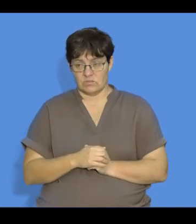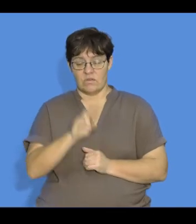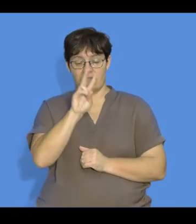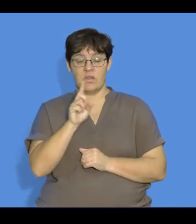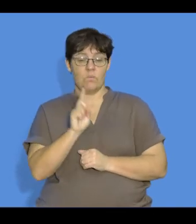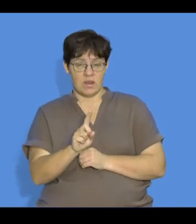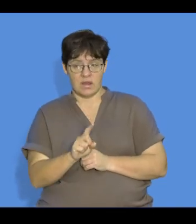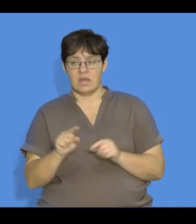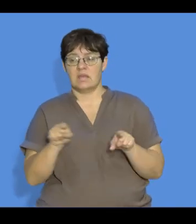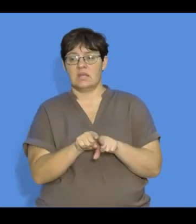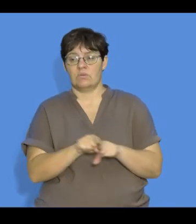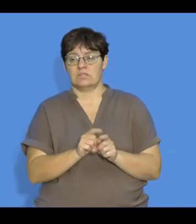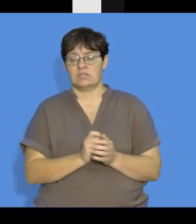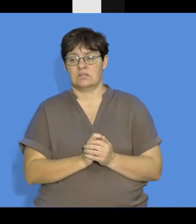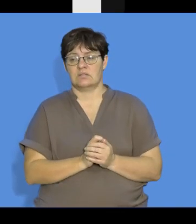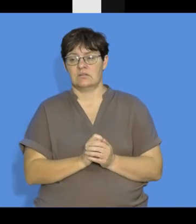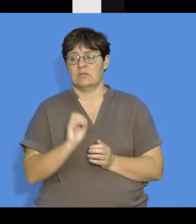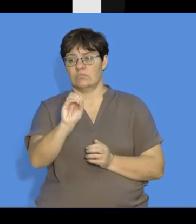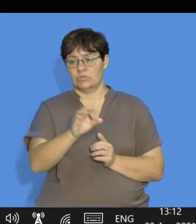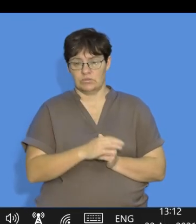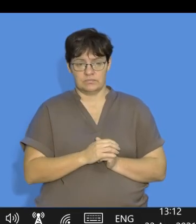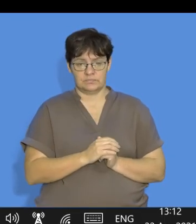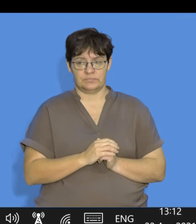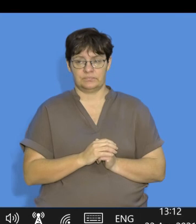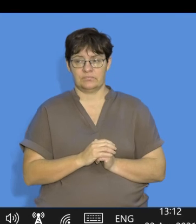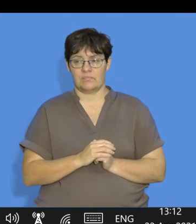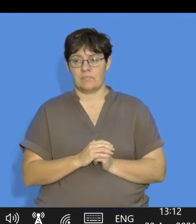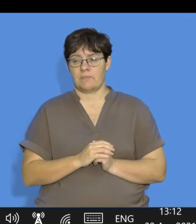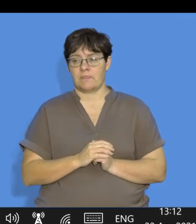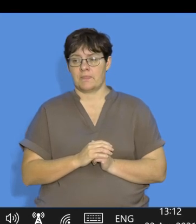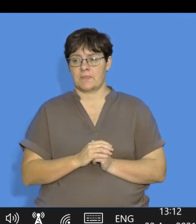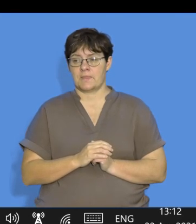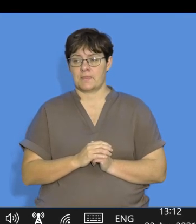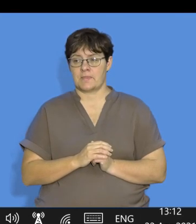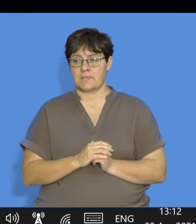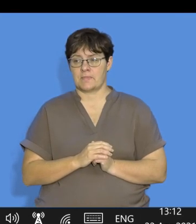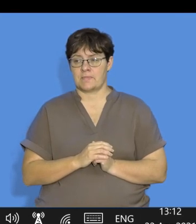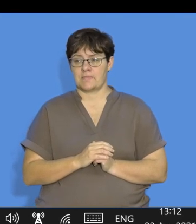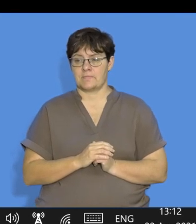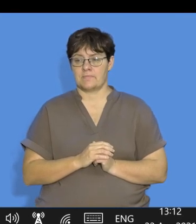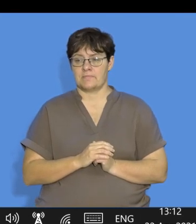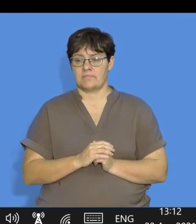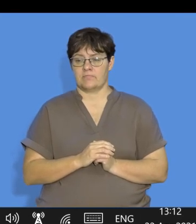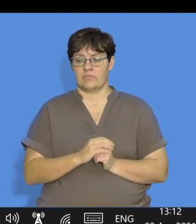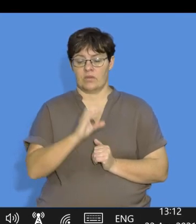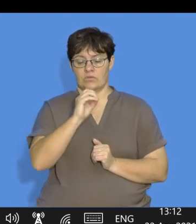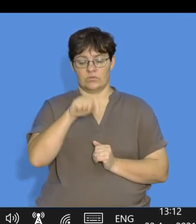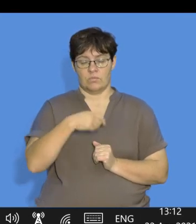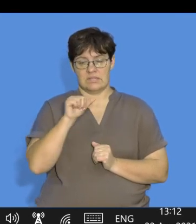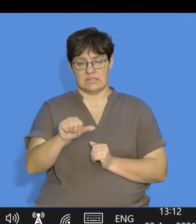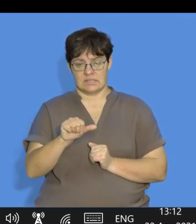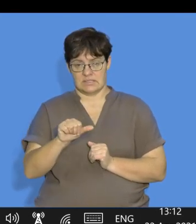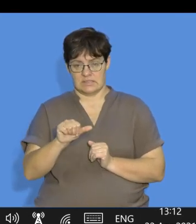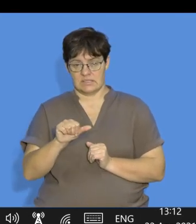V1 is equals to, if we can quickly determine that by means of a calculator, we have